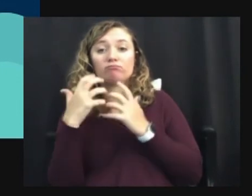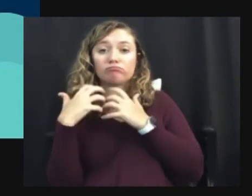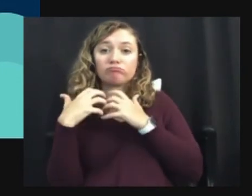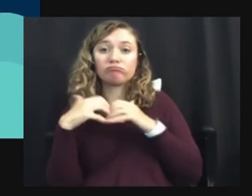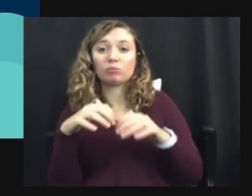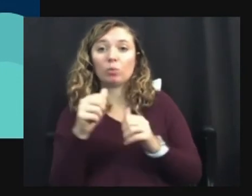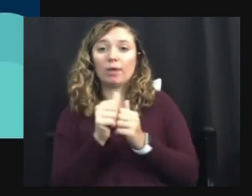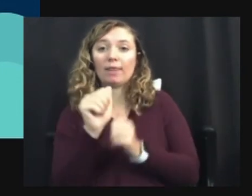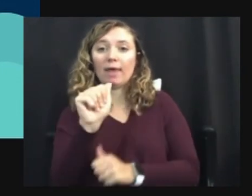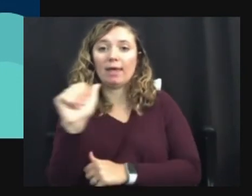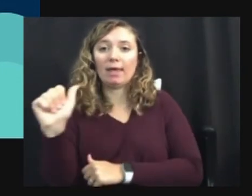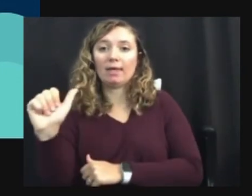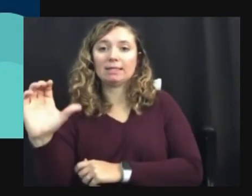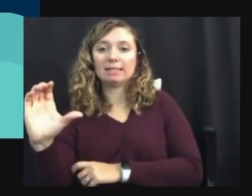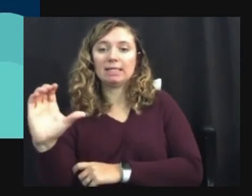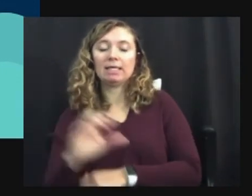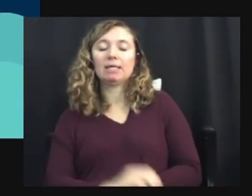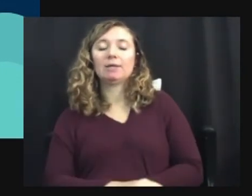then